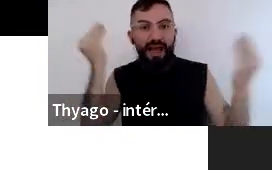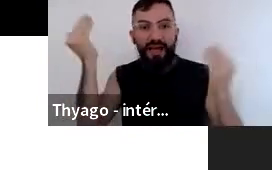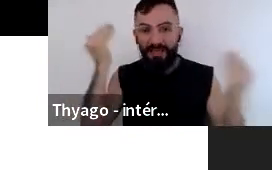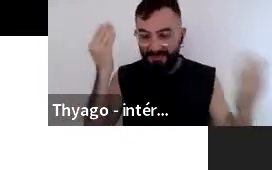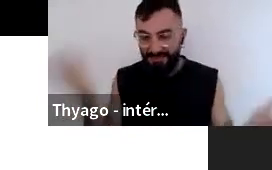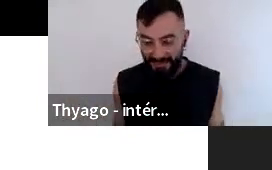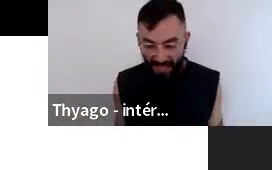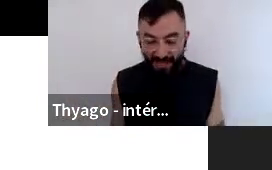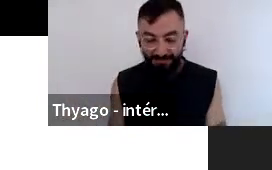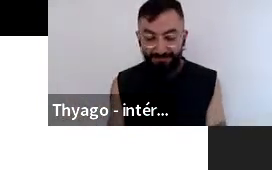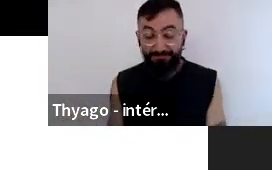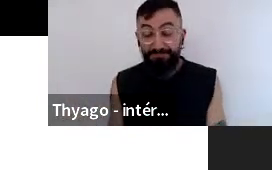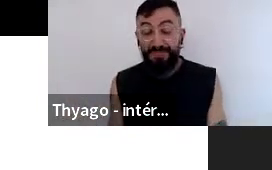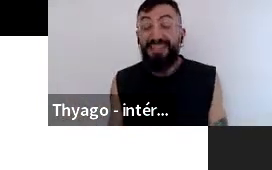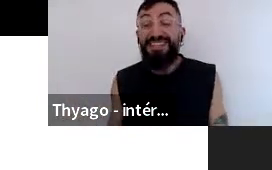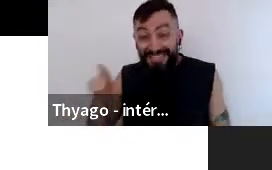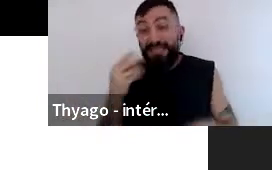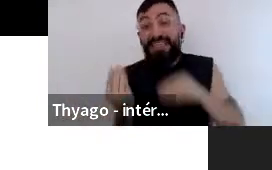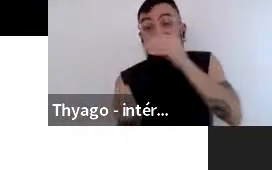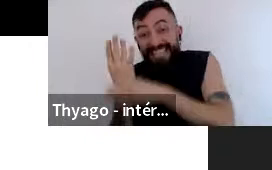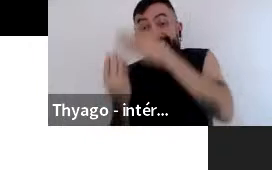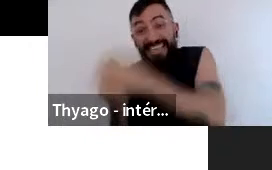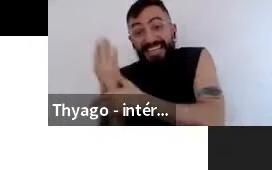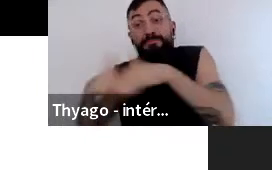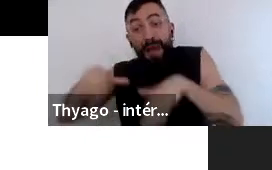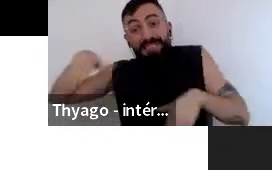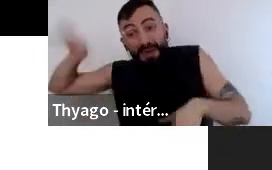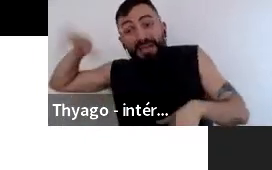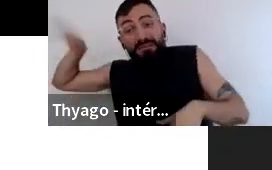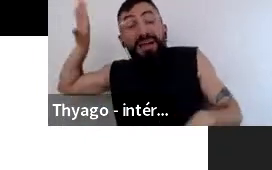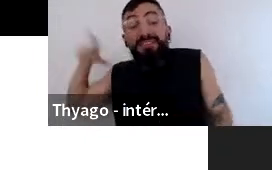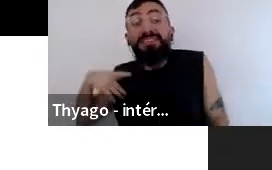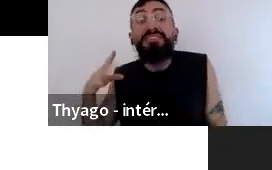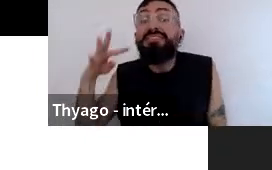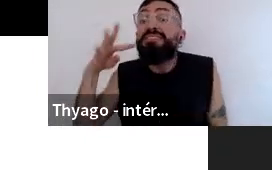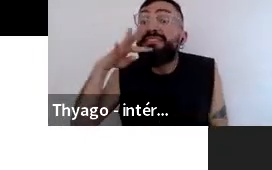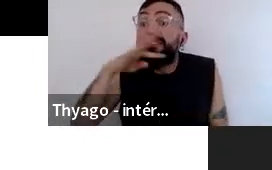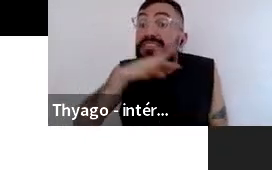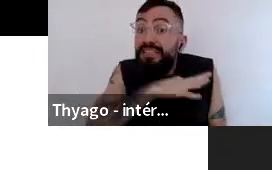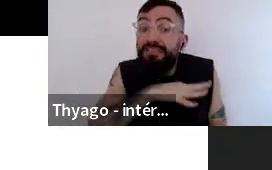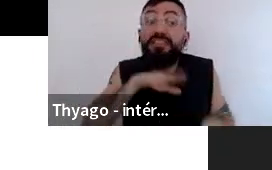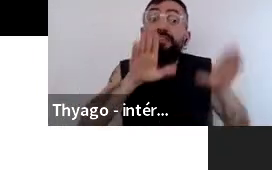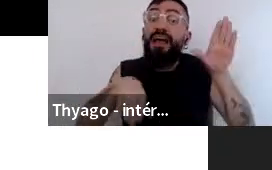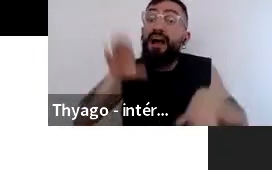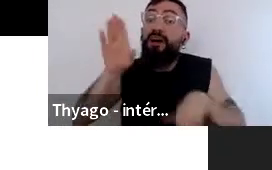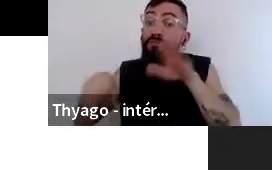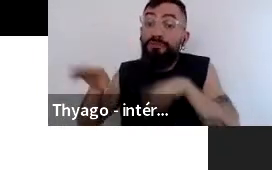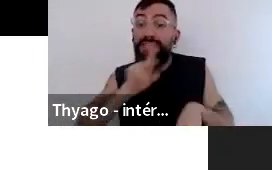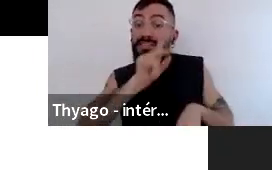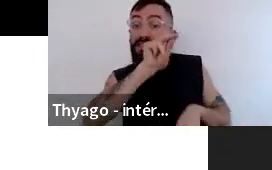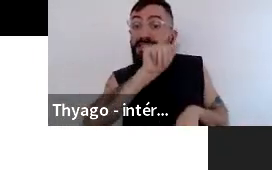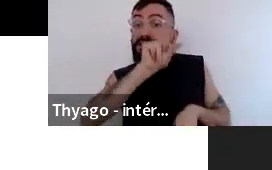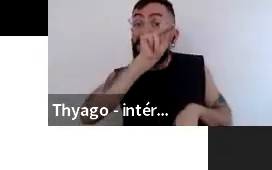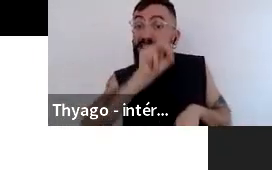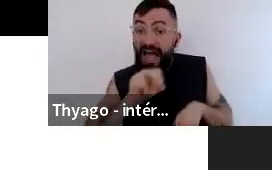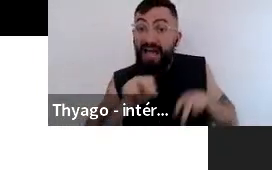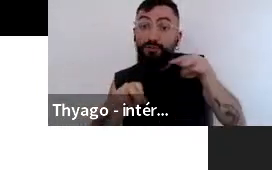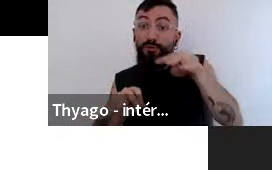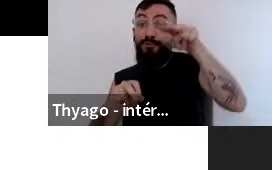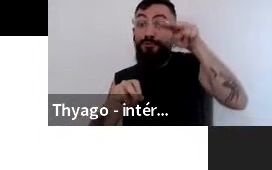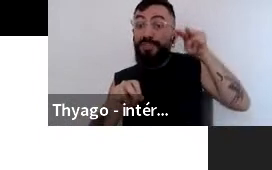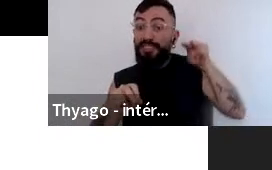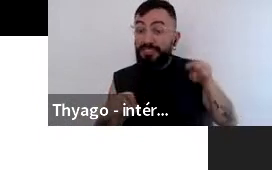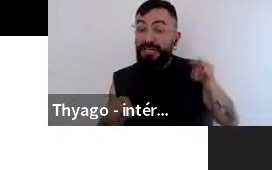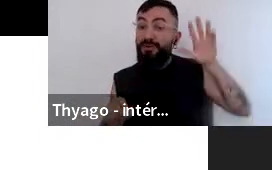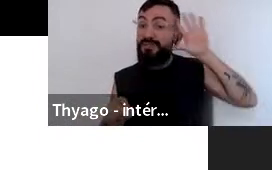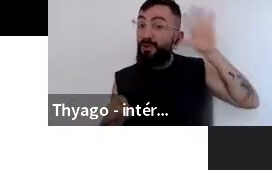This suggests that maybe we should approach that data from a more